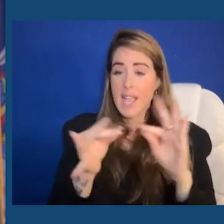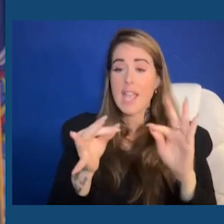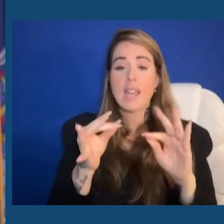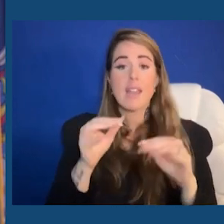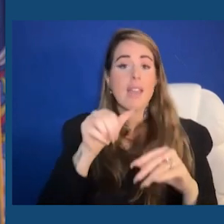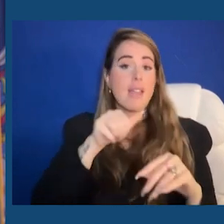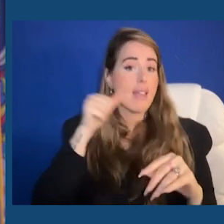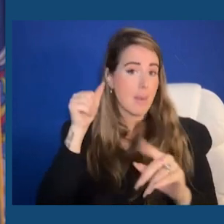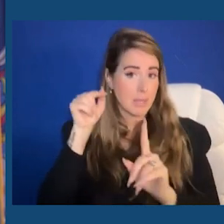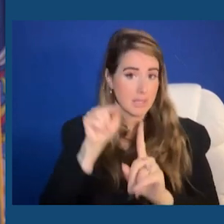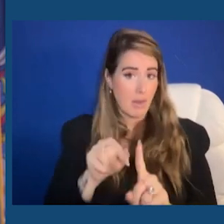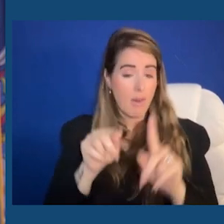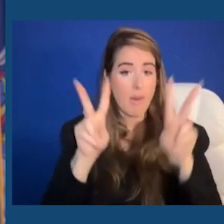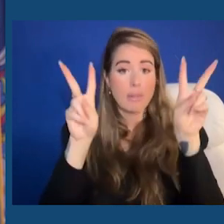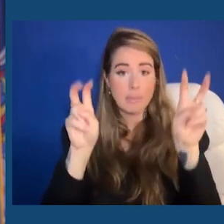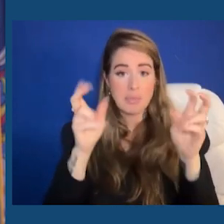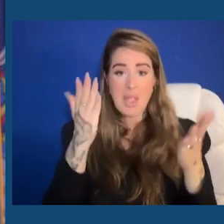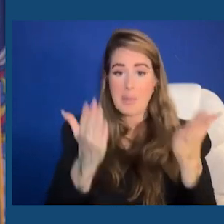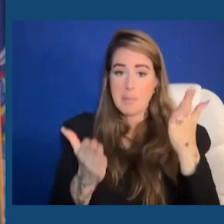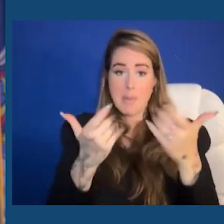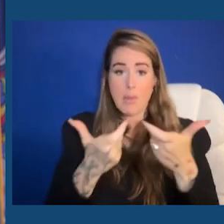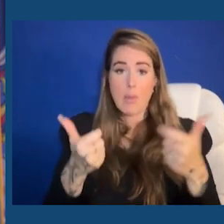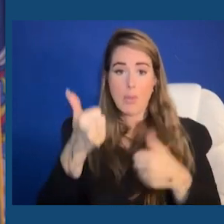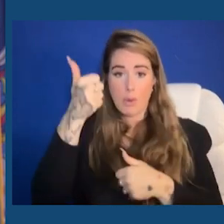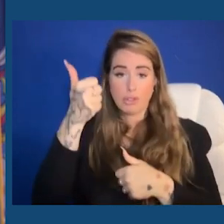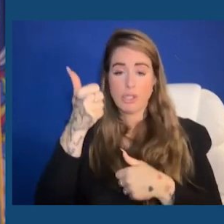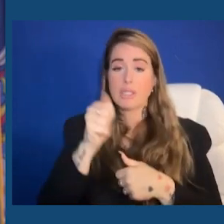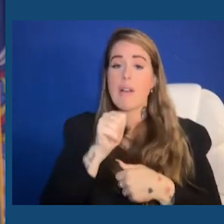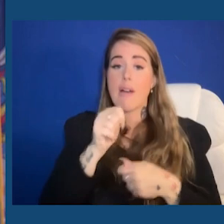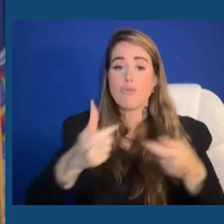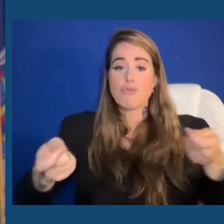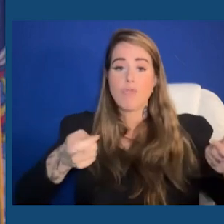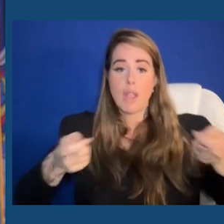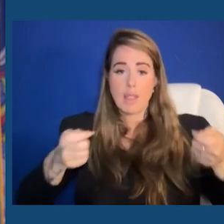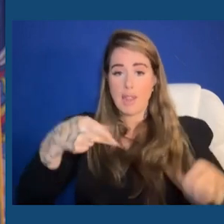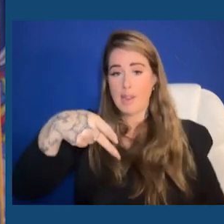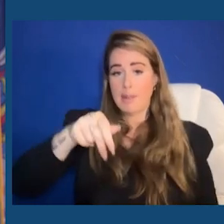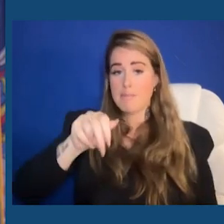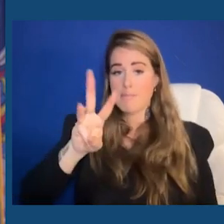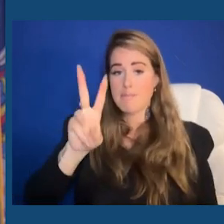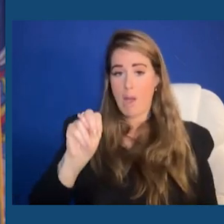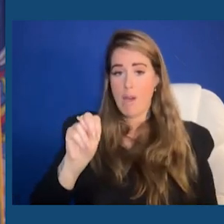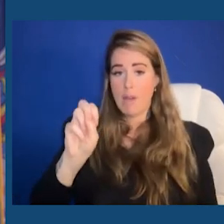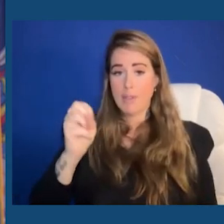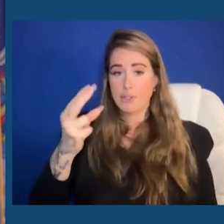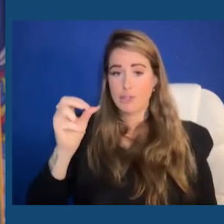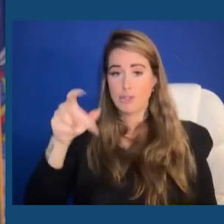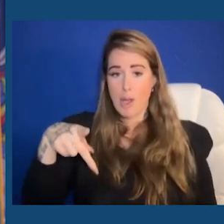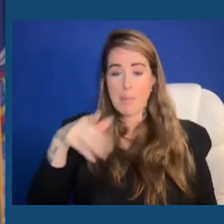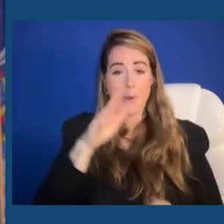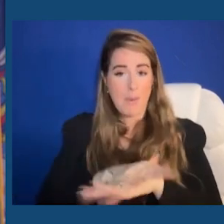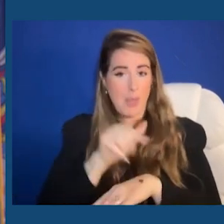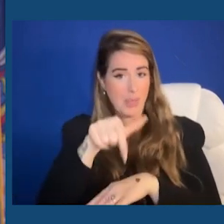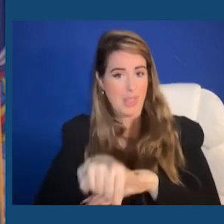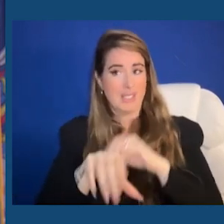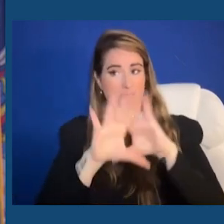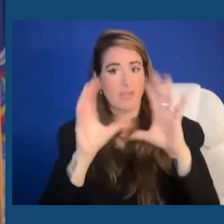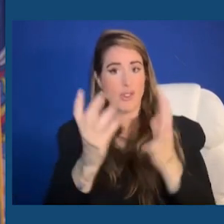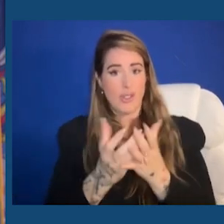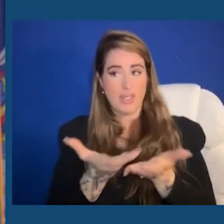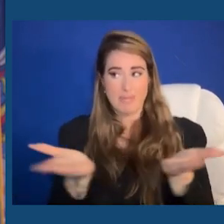Amazon, quote, may be the largest unregulated pawn shop on the face of the planet.